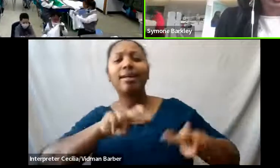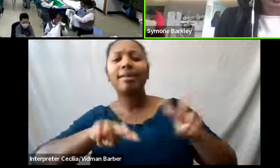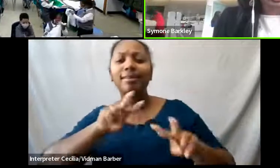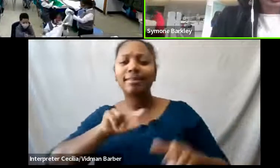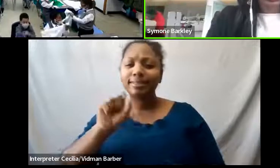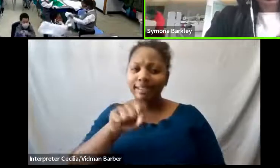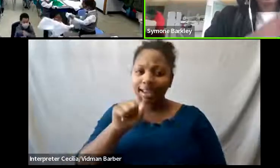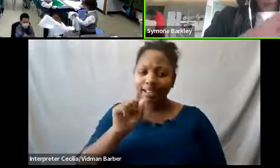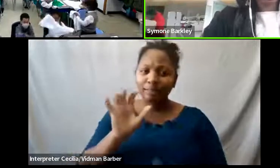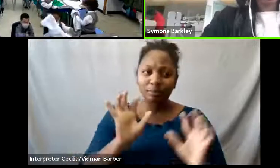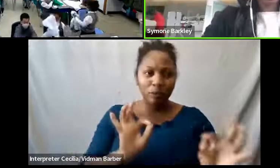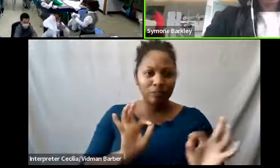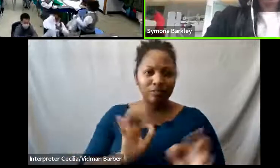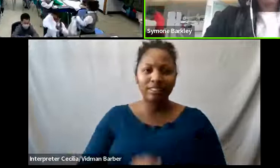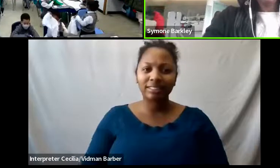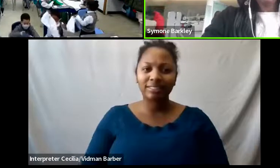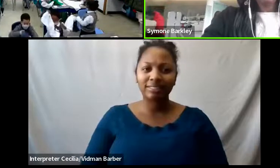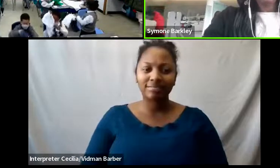it.